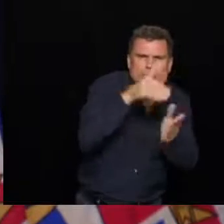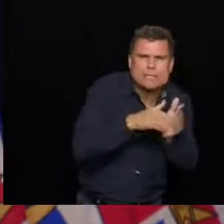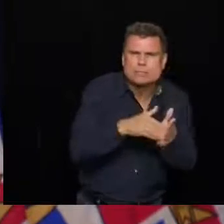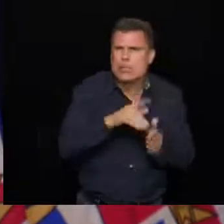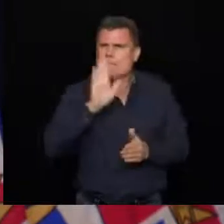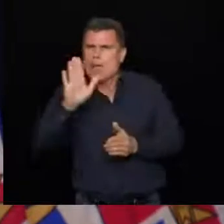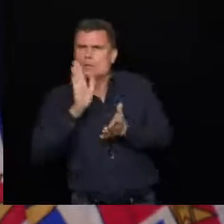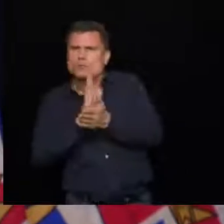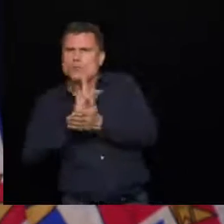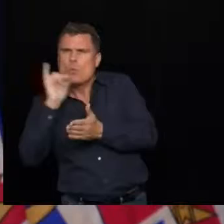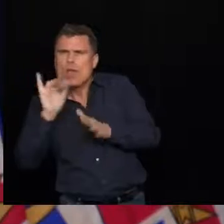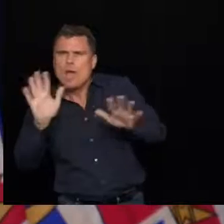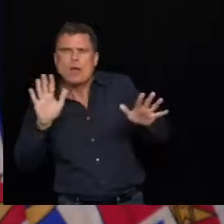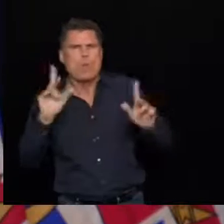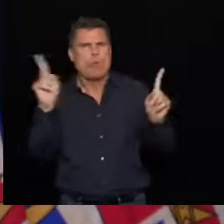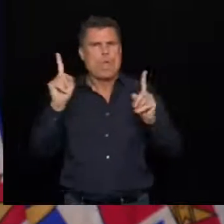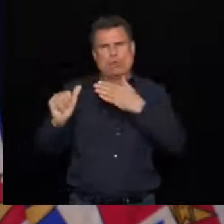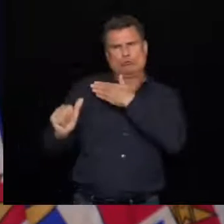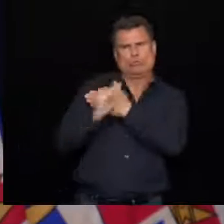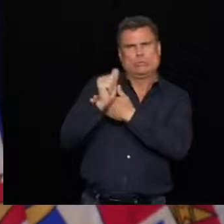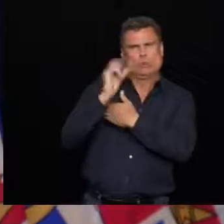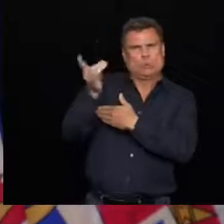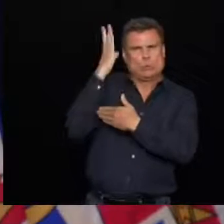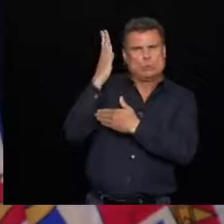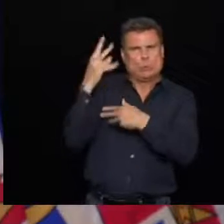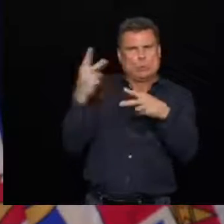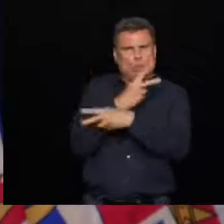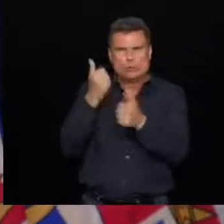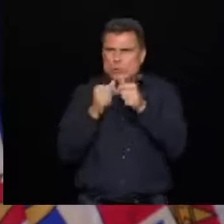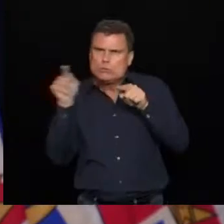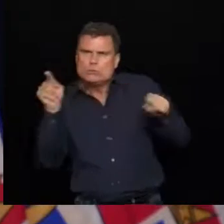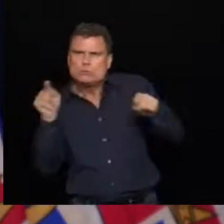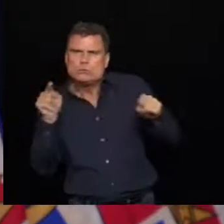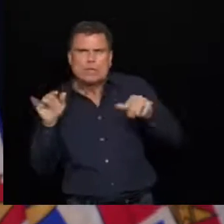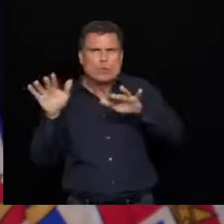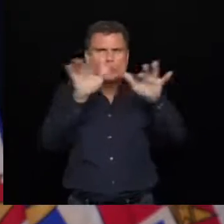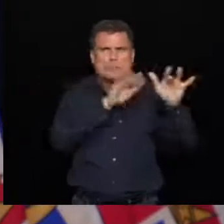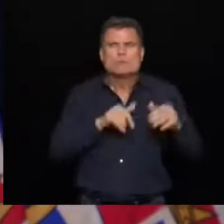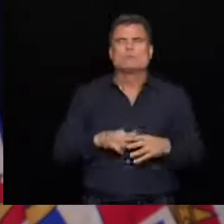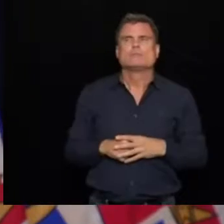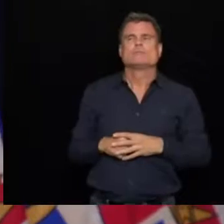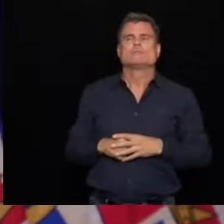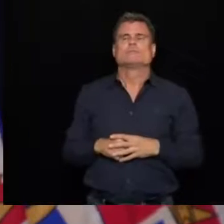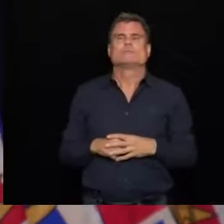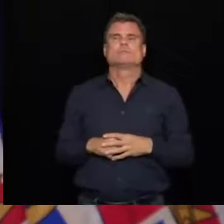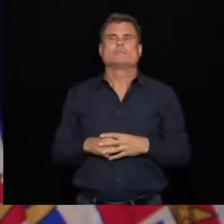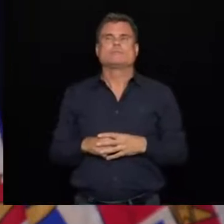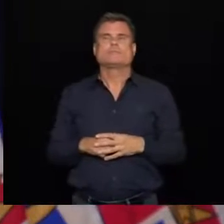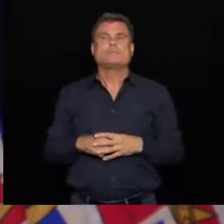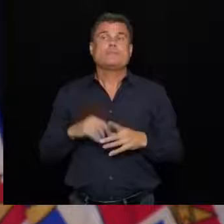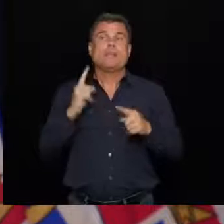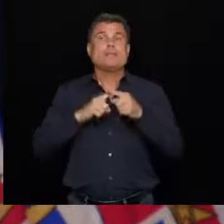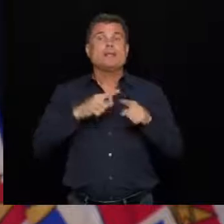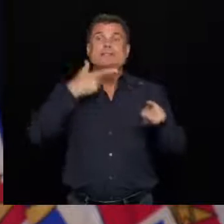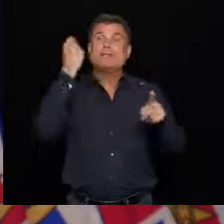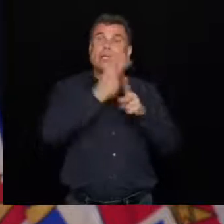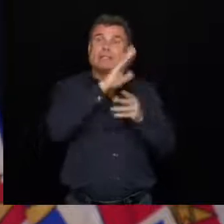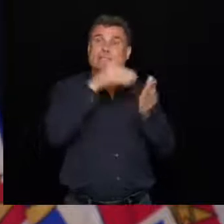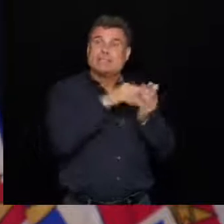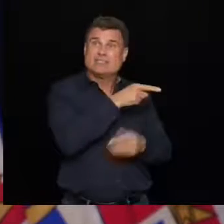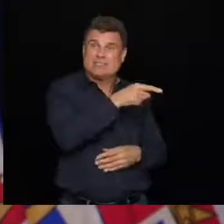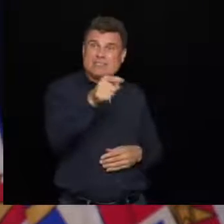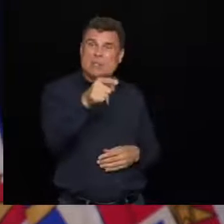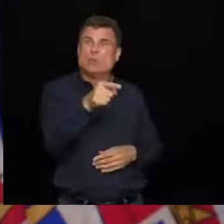or a communal living setting like a long-term care home, or we saw this with our temporary foreign workers where we had an outbreak, and it was important